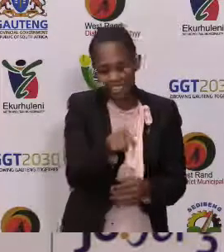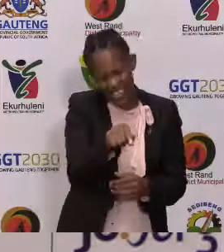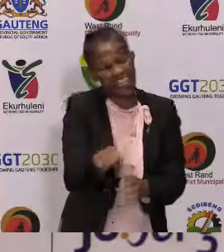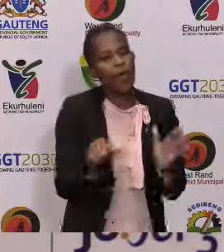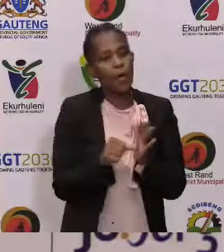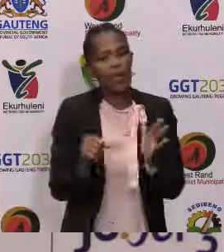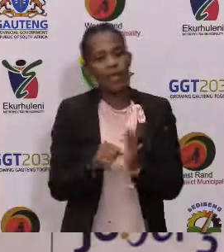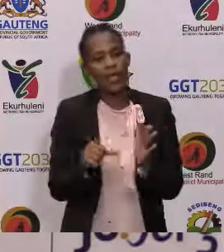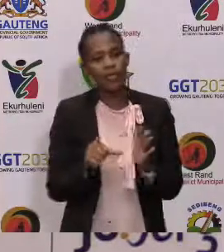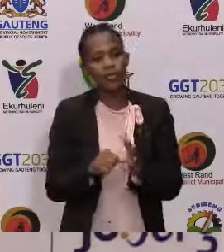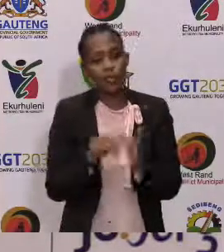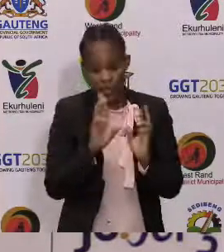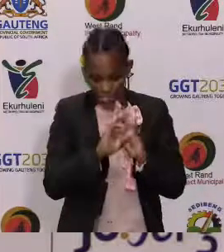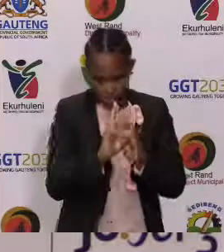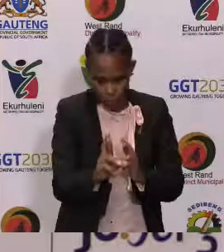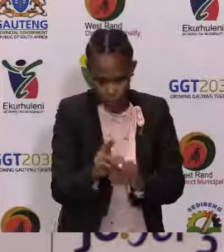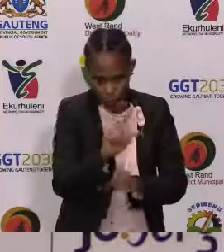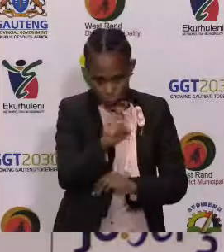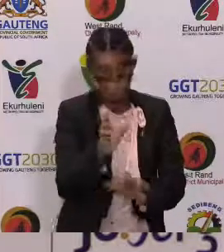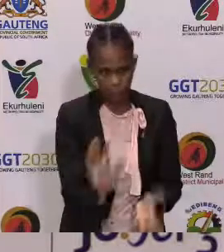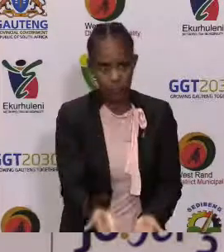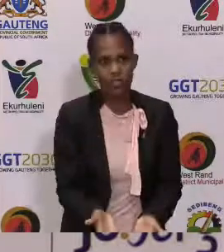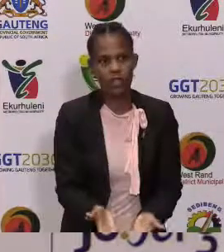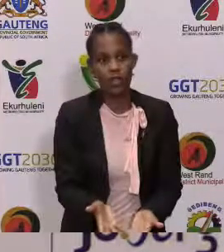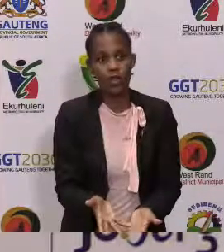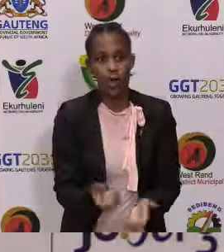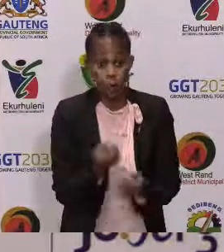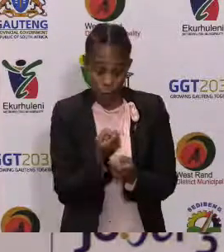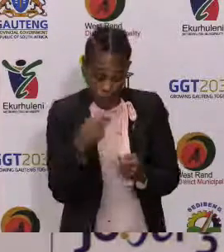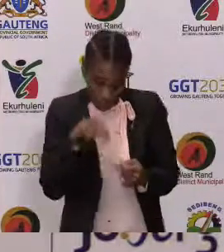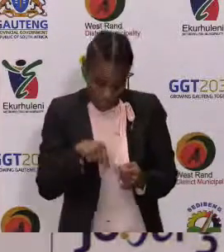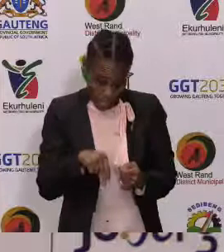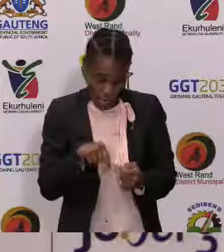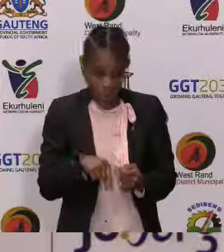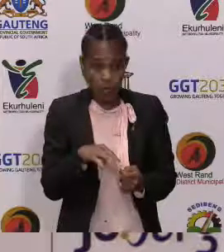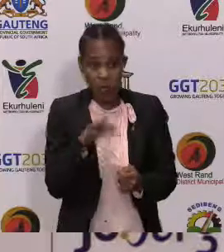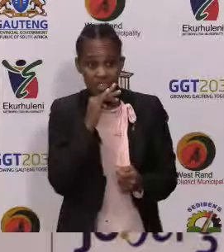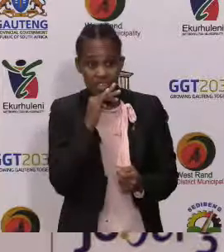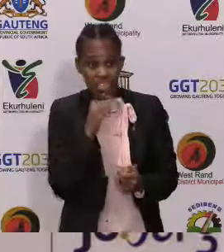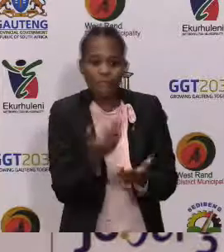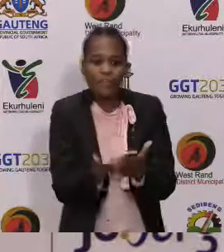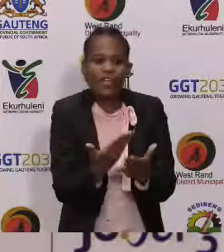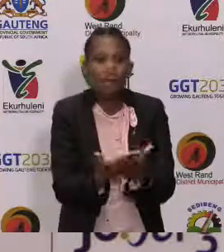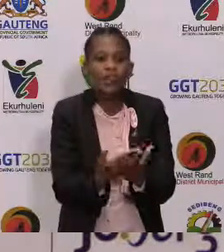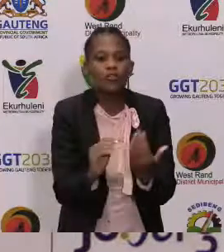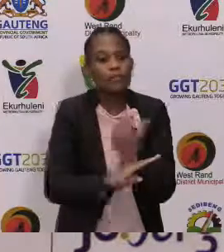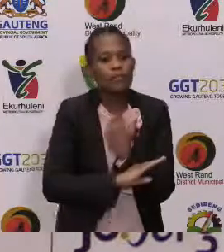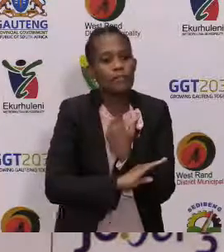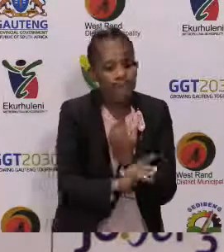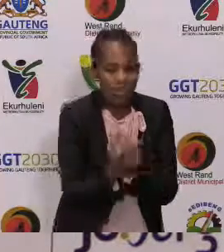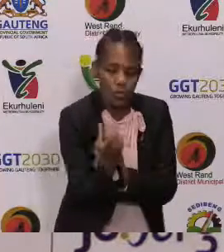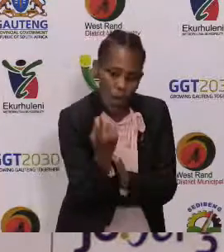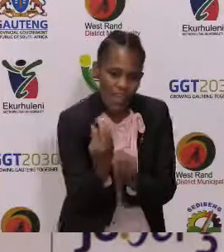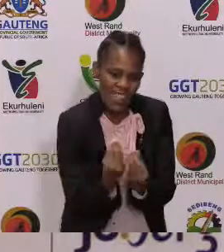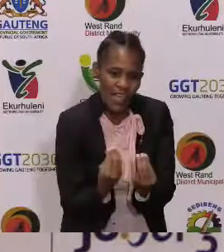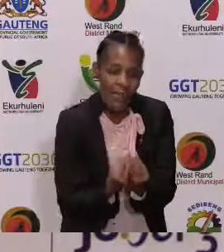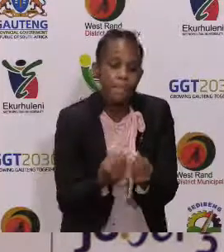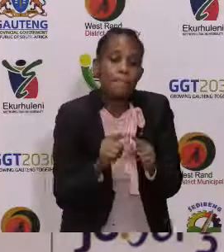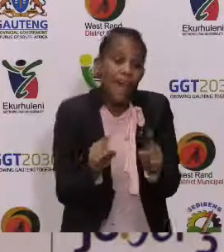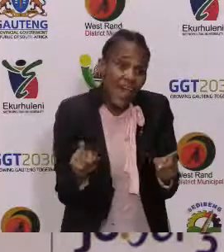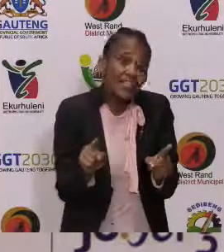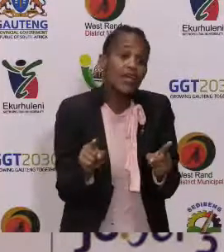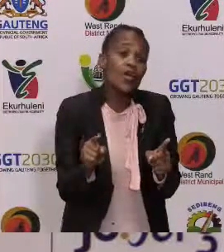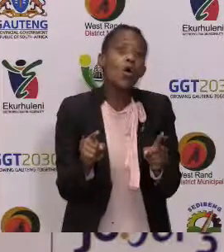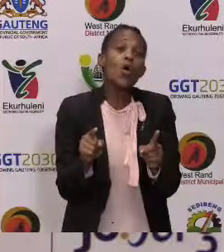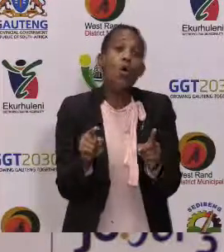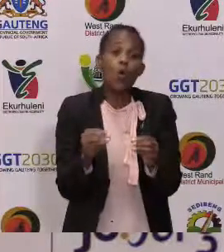So he was answering that question too. And from where we stand, so availability of a bed is one thing, but what goes with